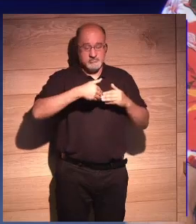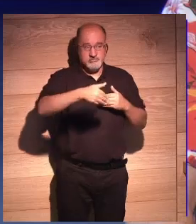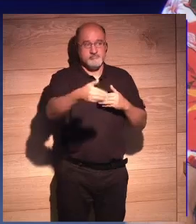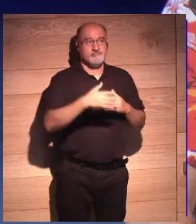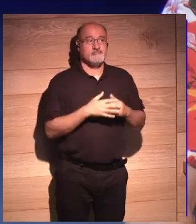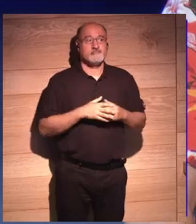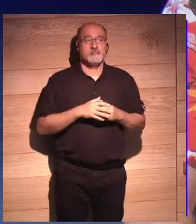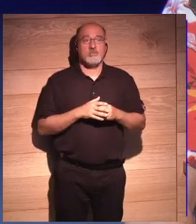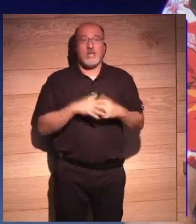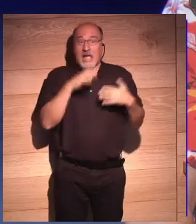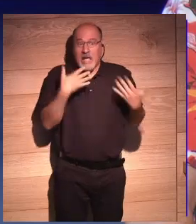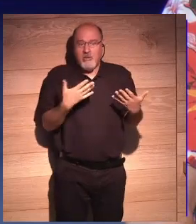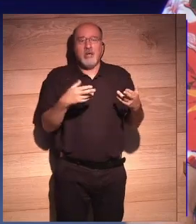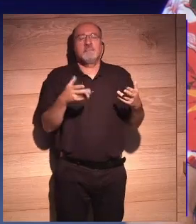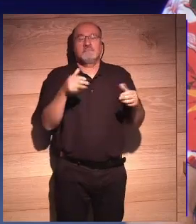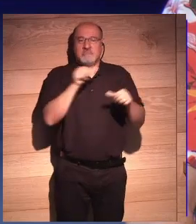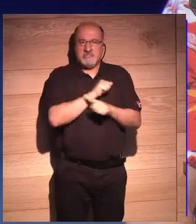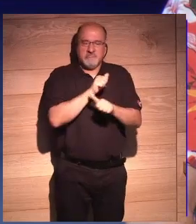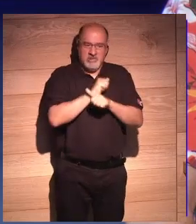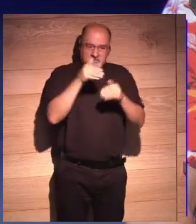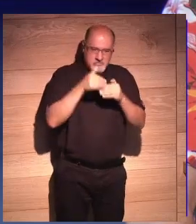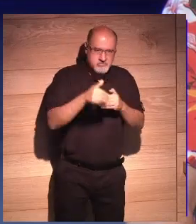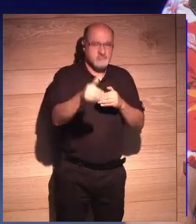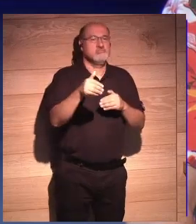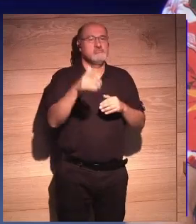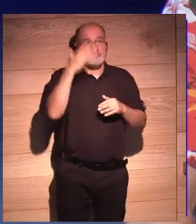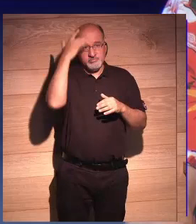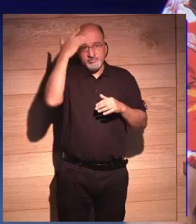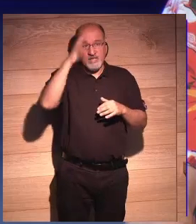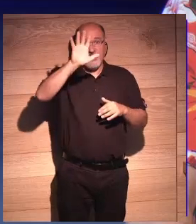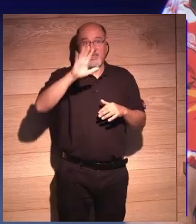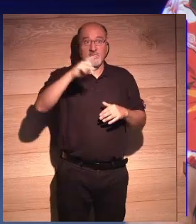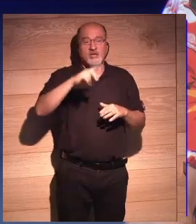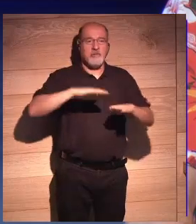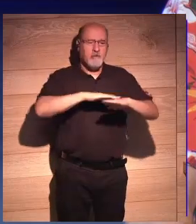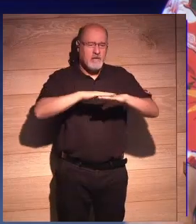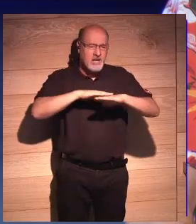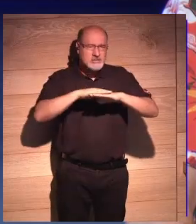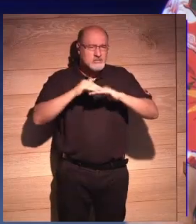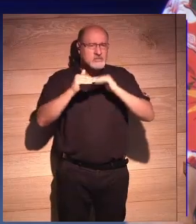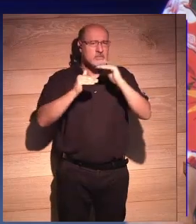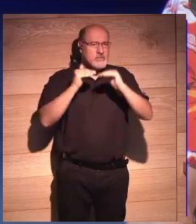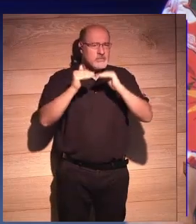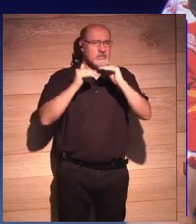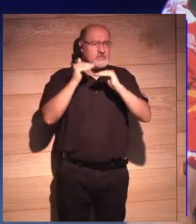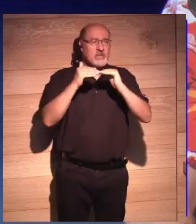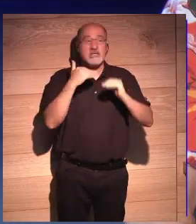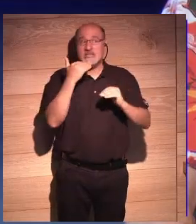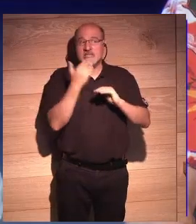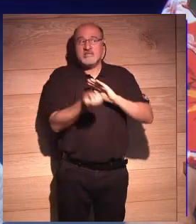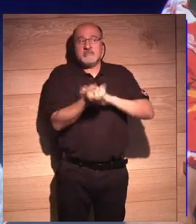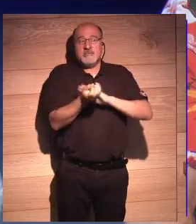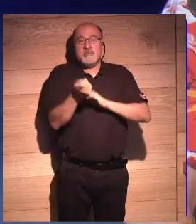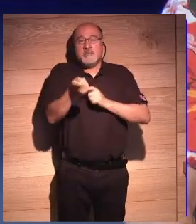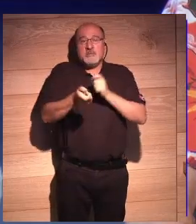5G is going to bring with it. It is one of the things that we expect, at least from technology. It is true that it is just at the